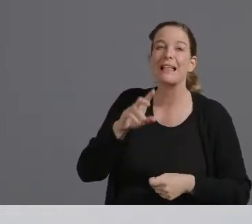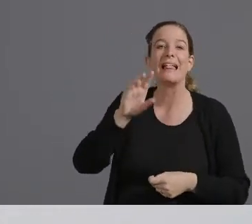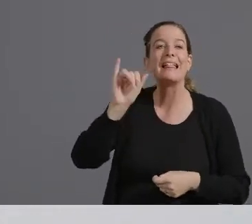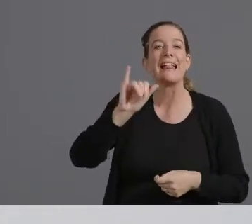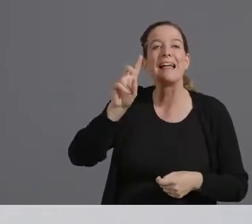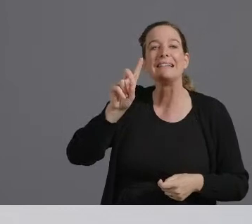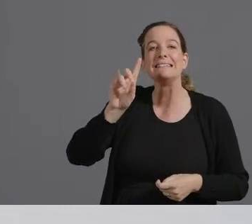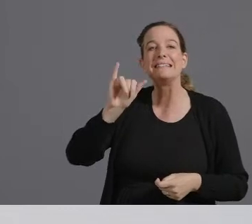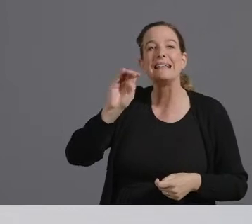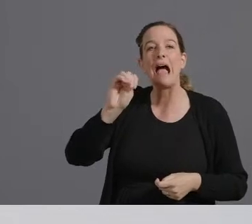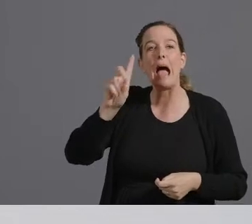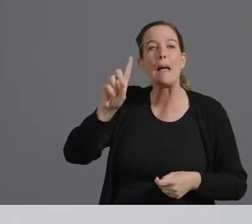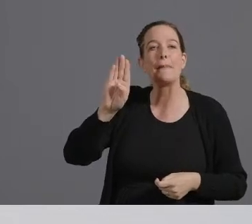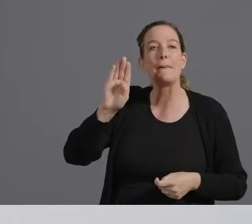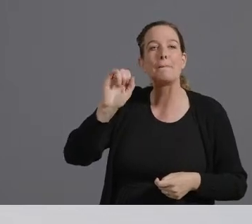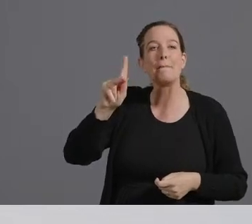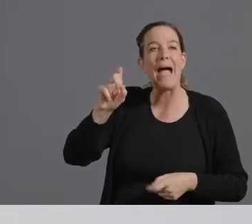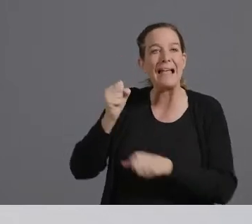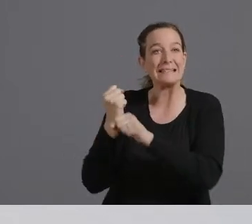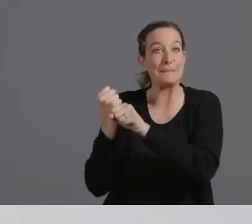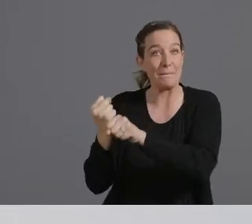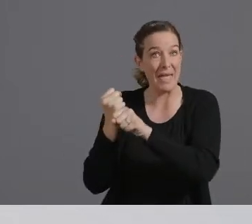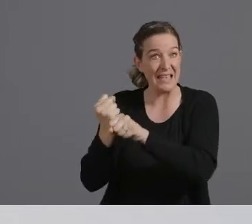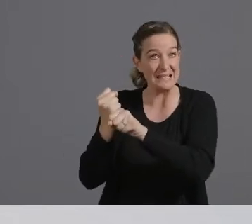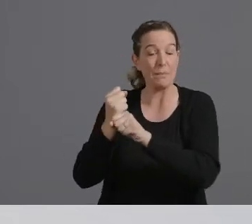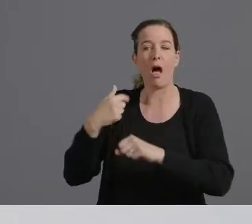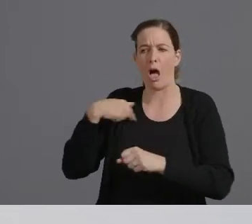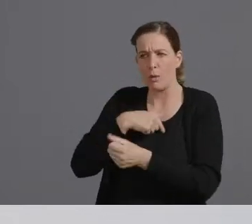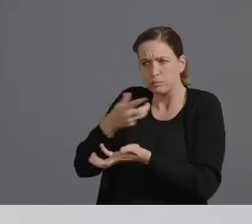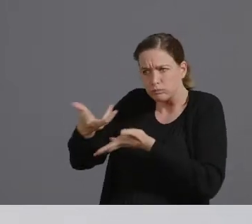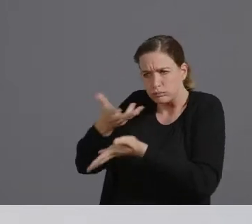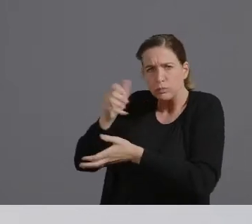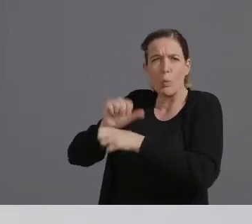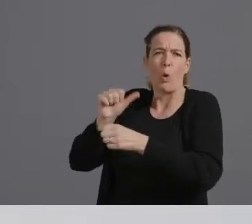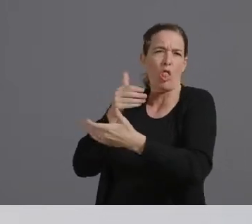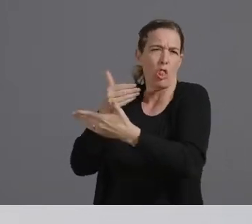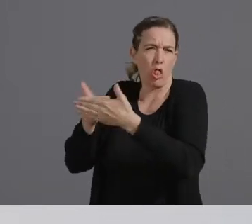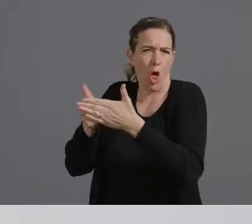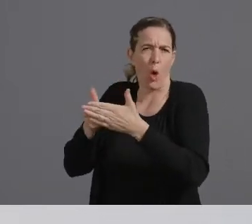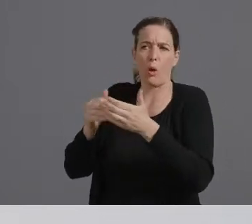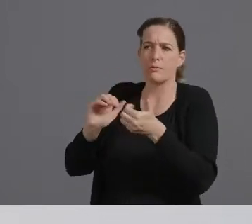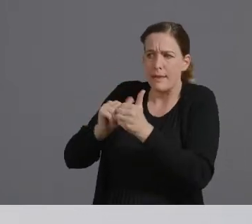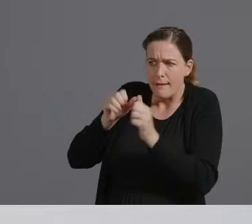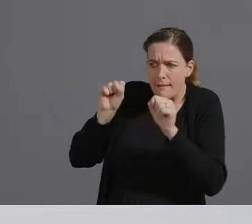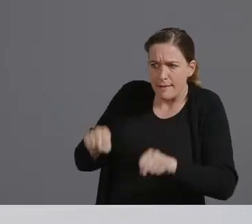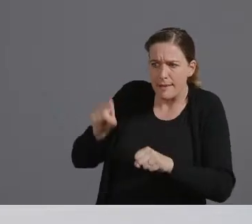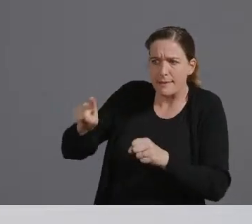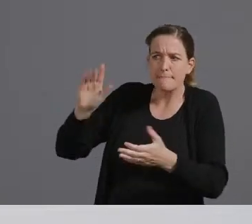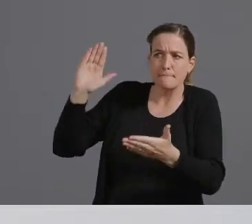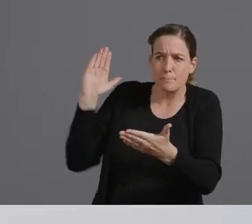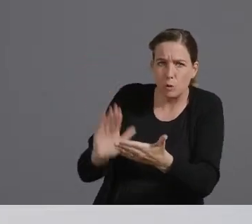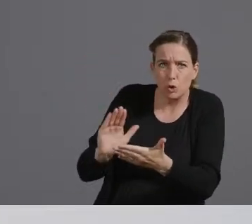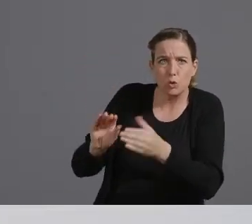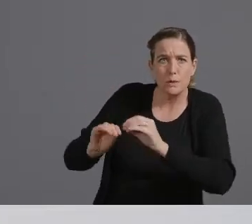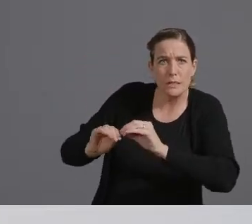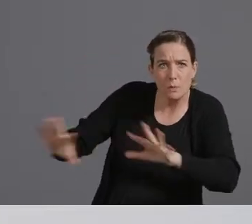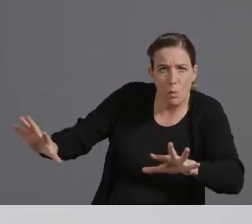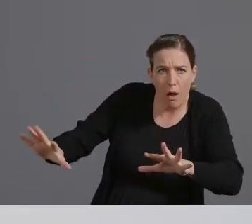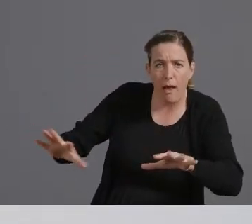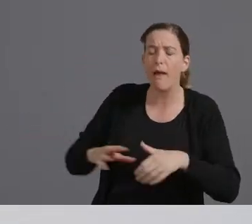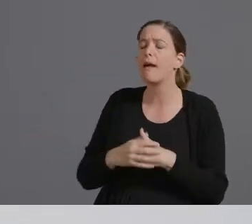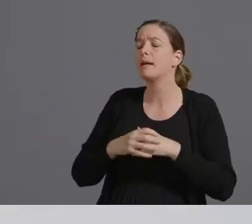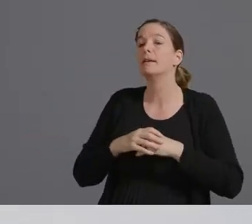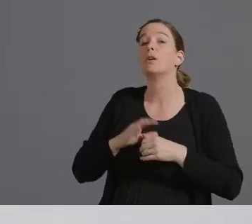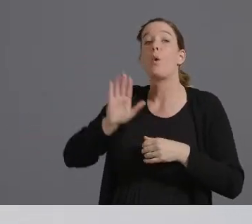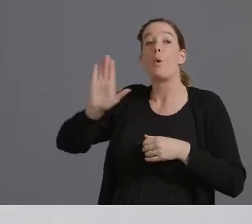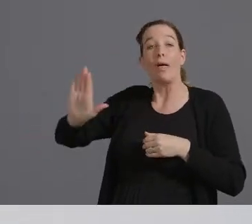their mitigation strategy and plan. And so, when you look at their mitigation strategy, so they are